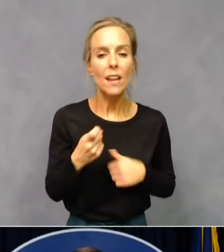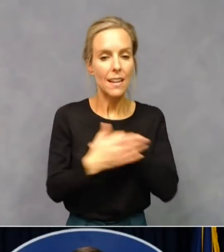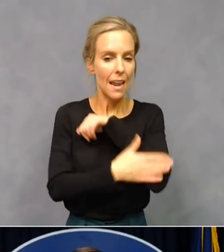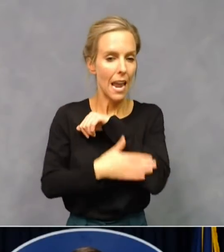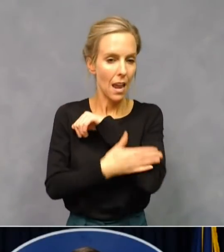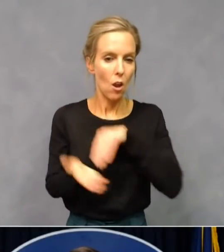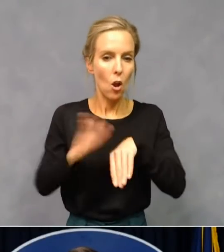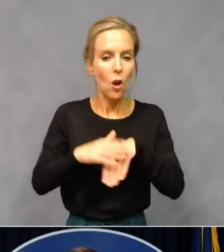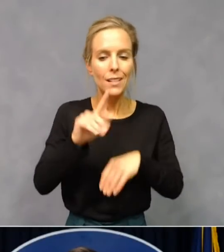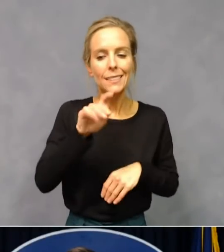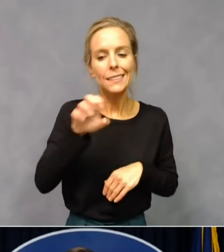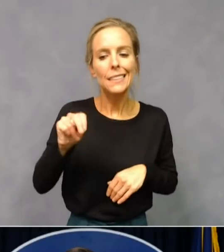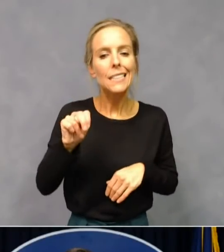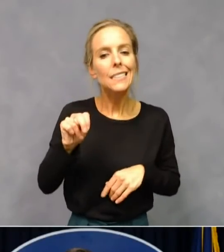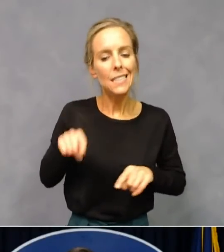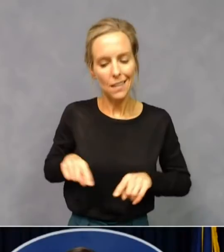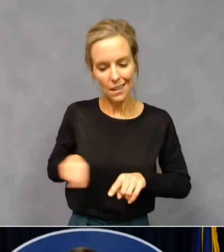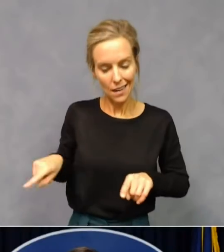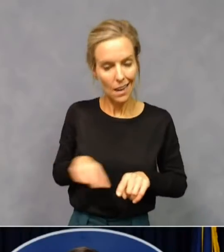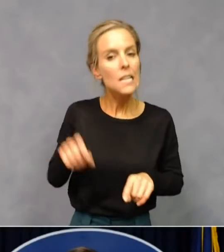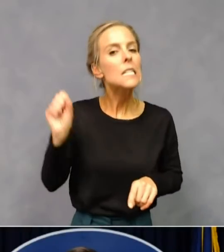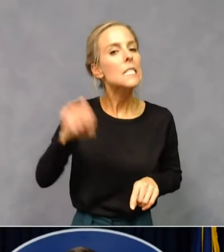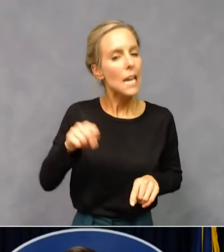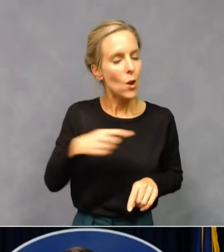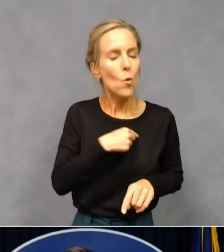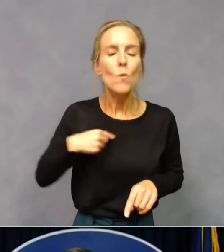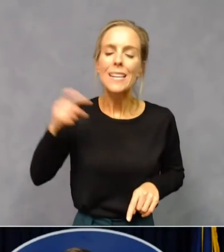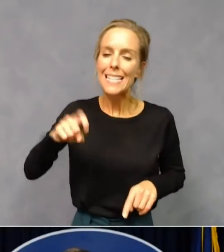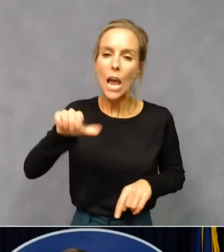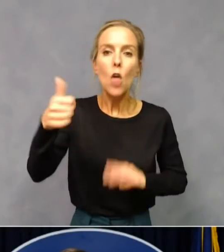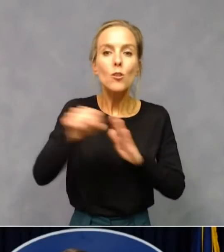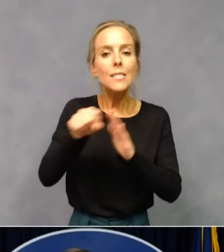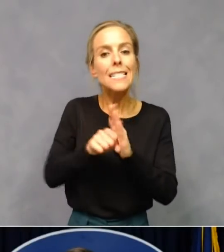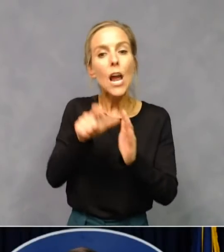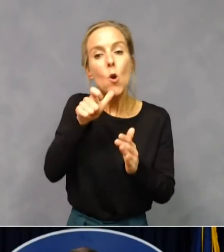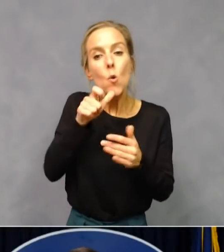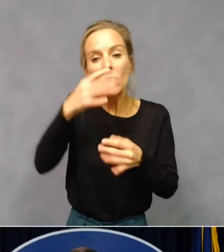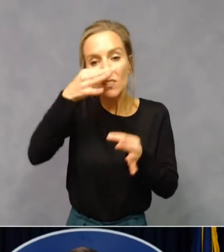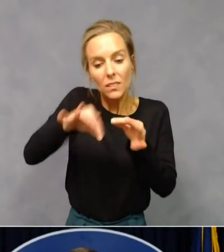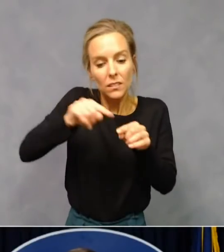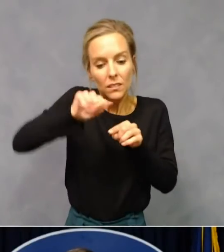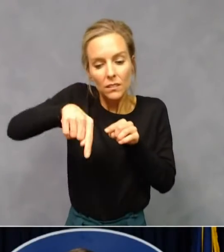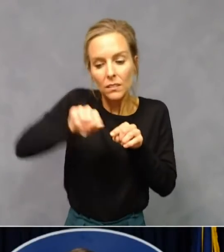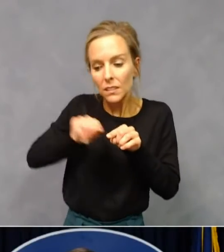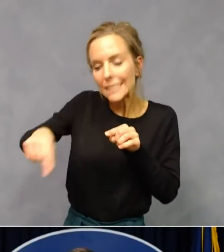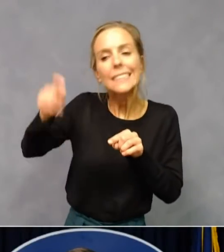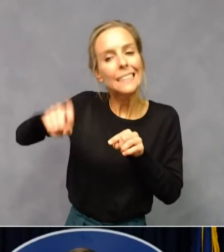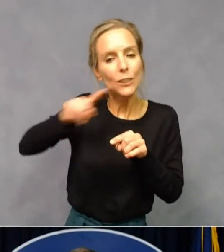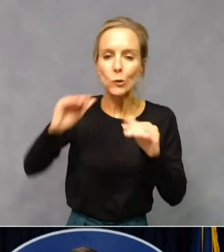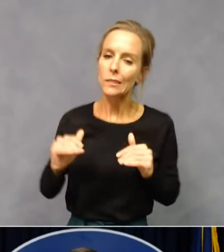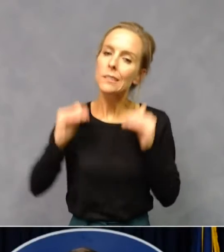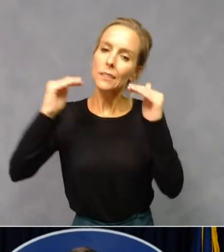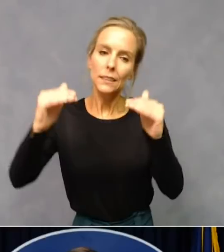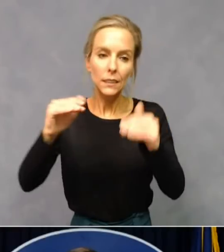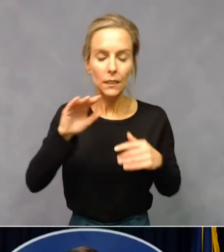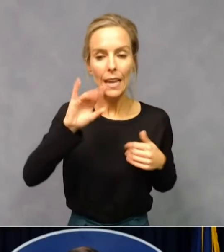border. So yes, we need our bordering states to step up their actions. Indiana is doing it. Ohio has been doing it.